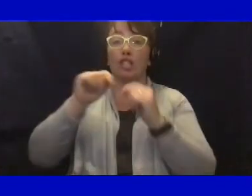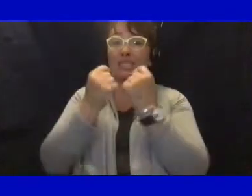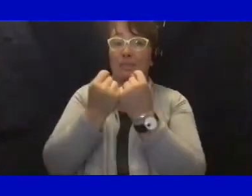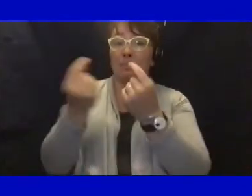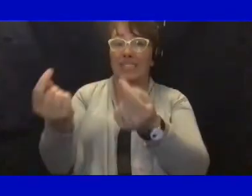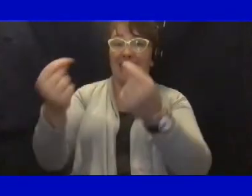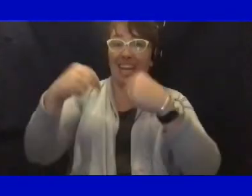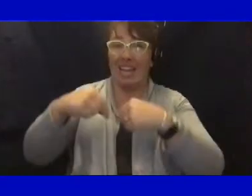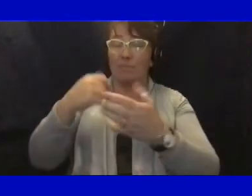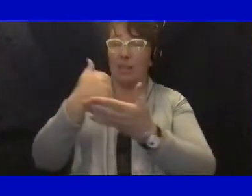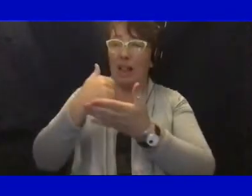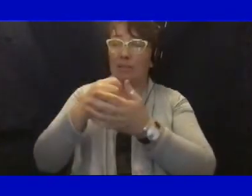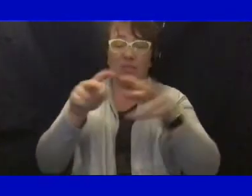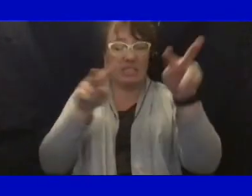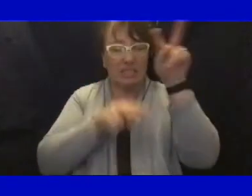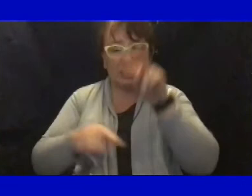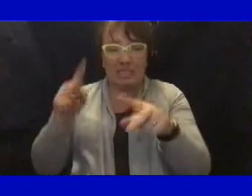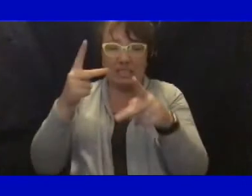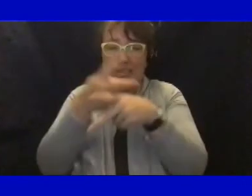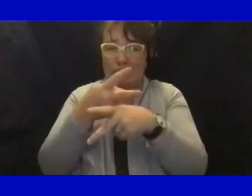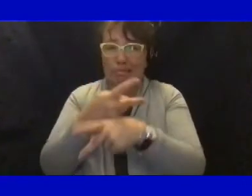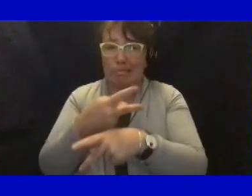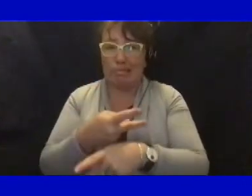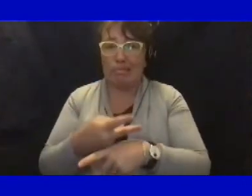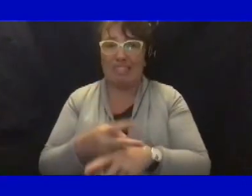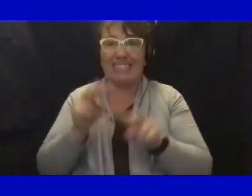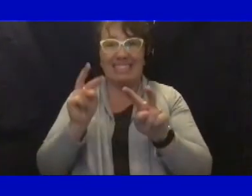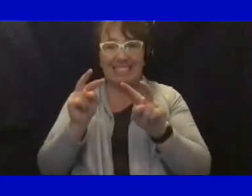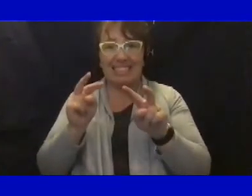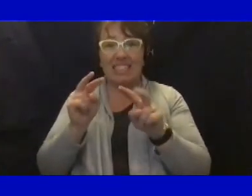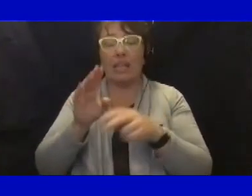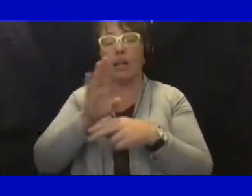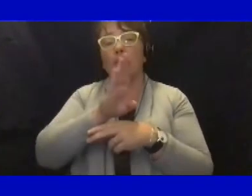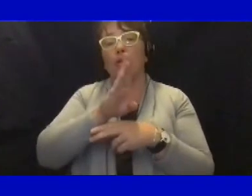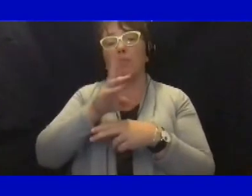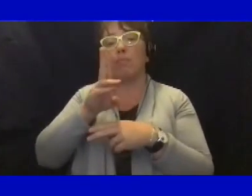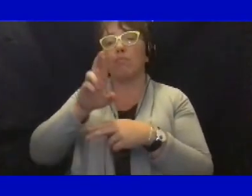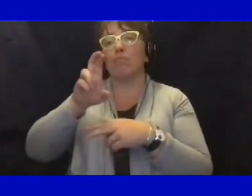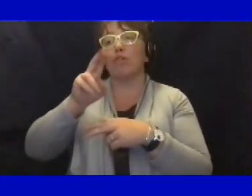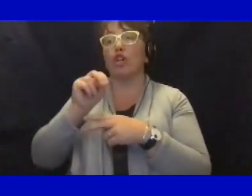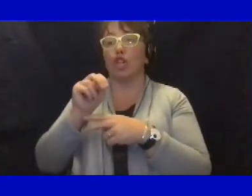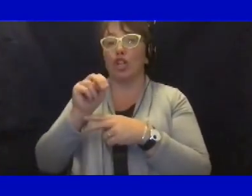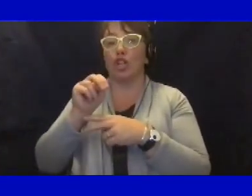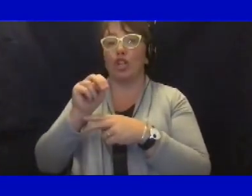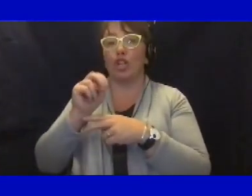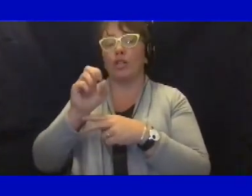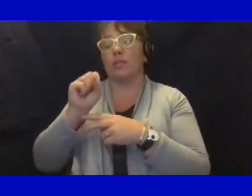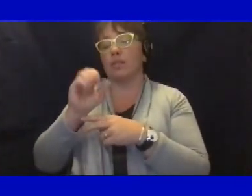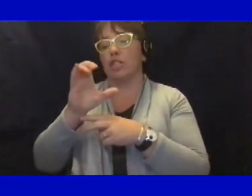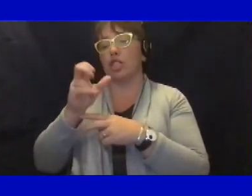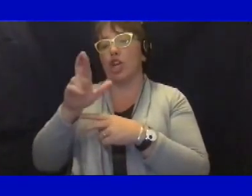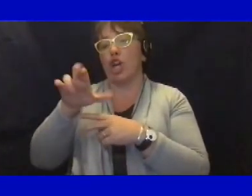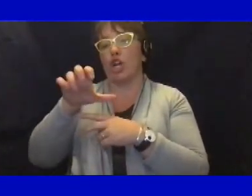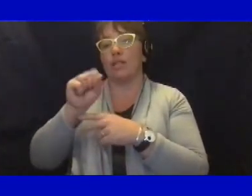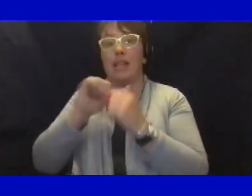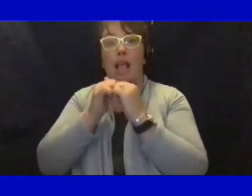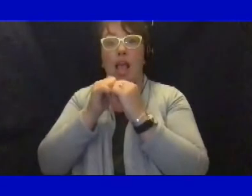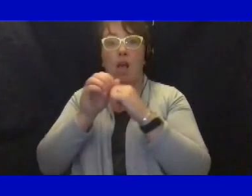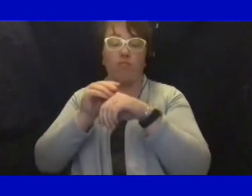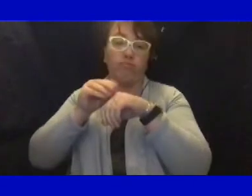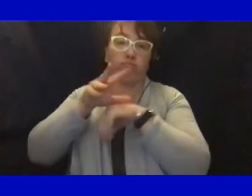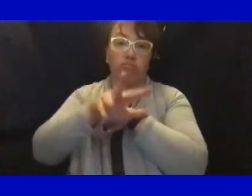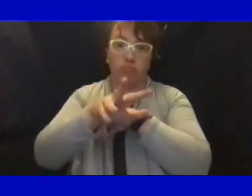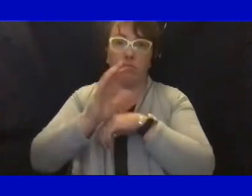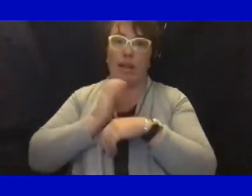some of the best experts in the nation at looking at burn scars from the federal perspective. We've also had the best experts in the state from CAL FIRE and